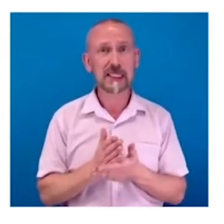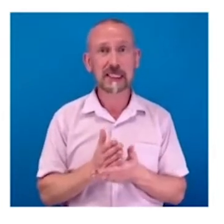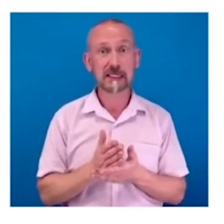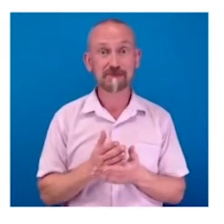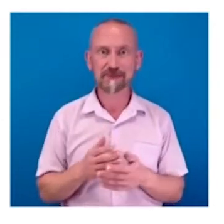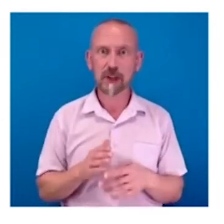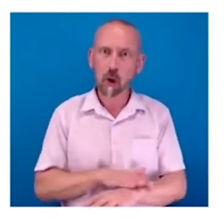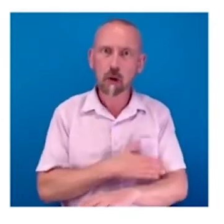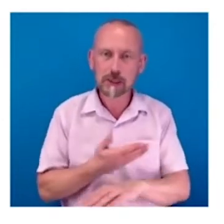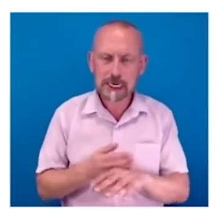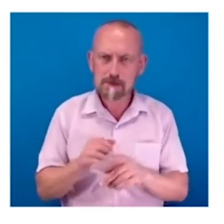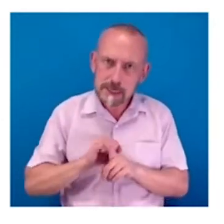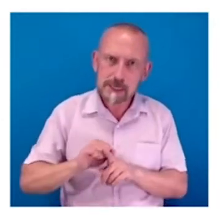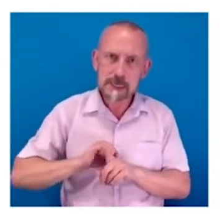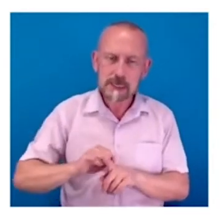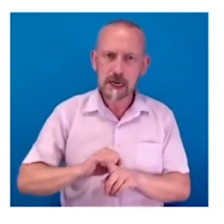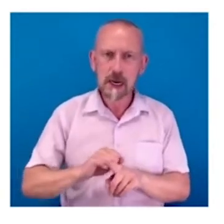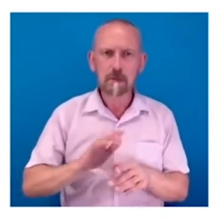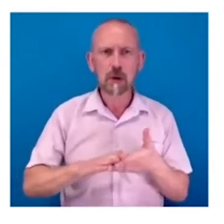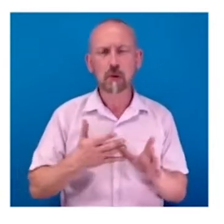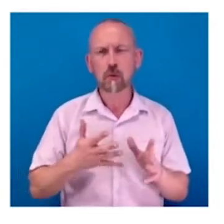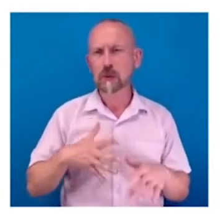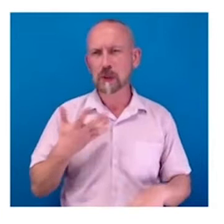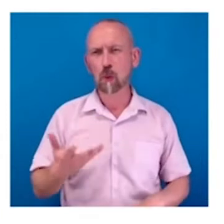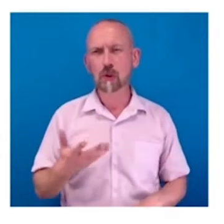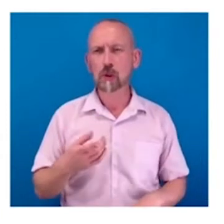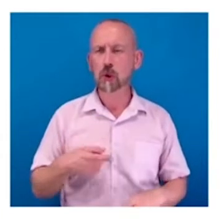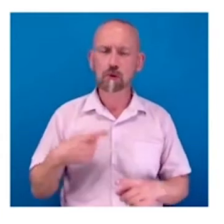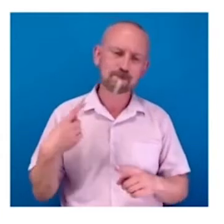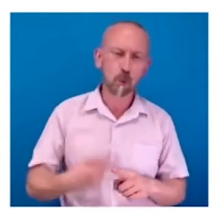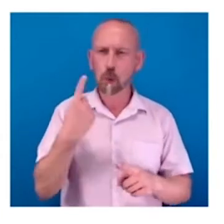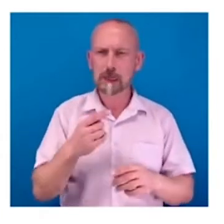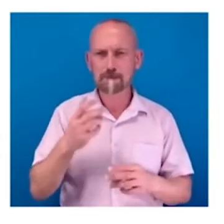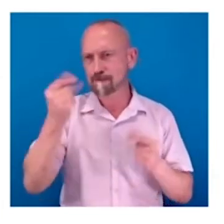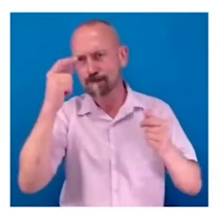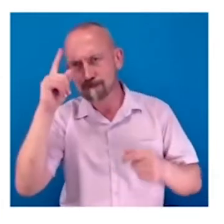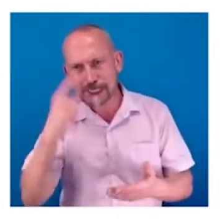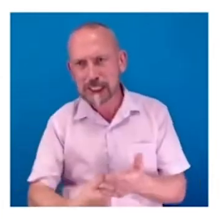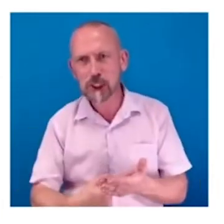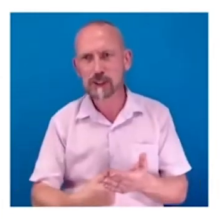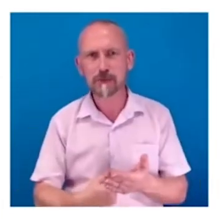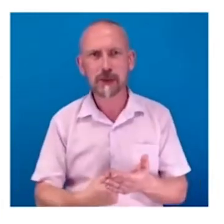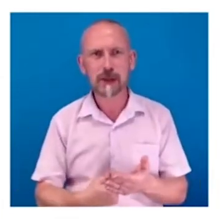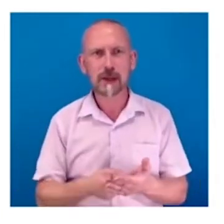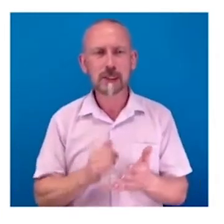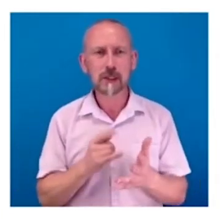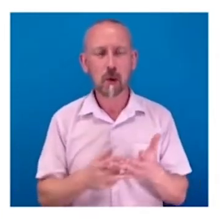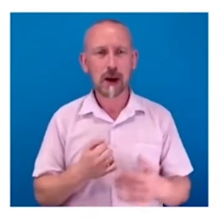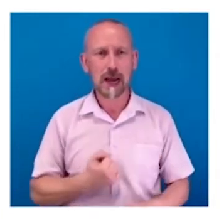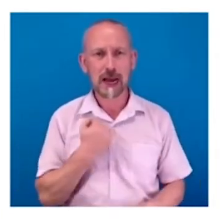we didn't want to grab any of these low-hanging fruits. And what inspired our business model and our approach to